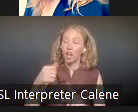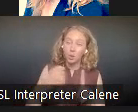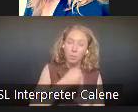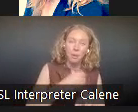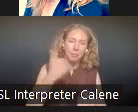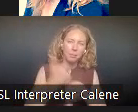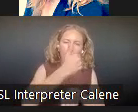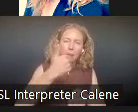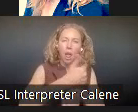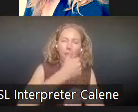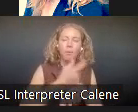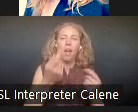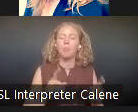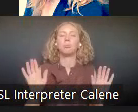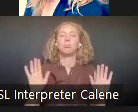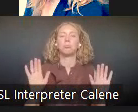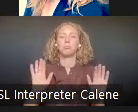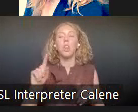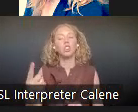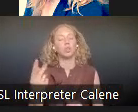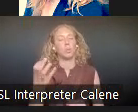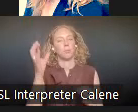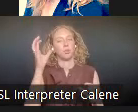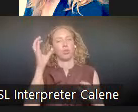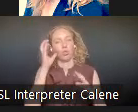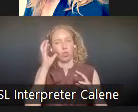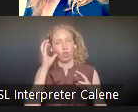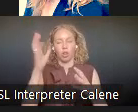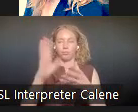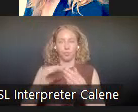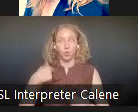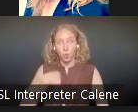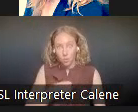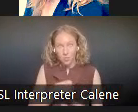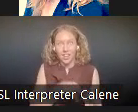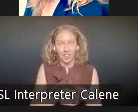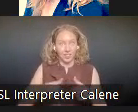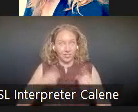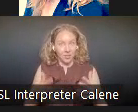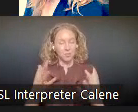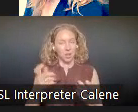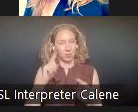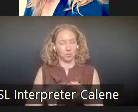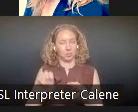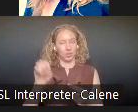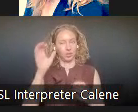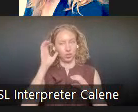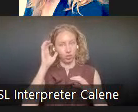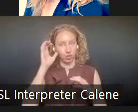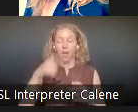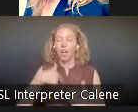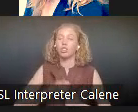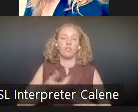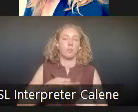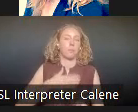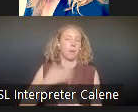you for what has happened. They just want to be heard. We just want to be heard. And again, I can only share from my experience.